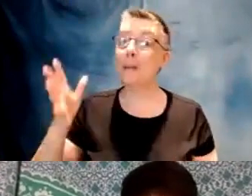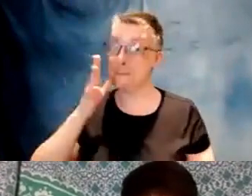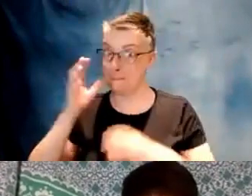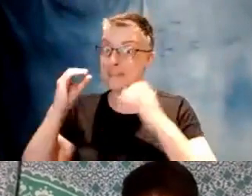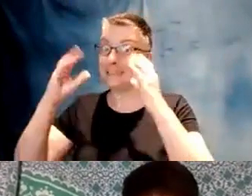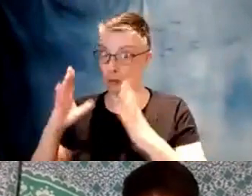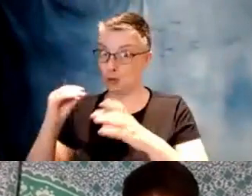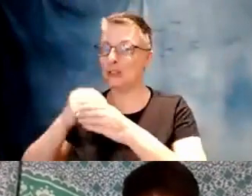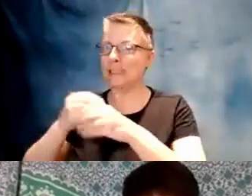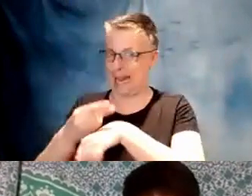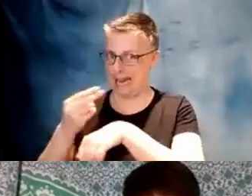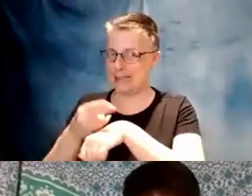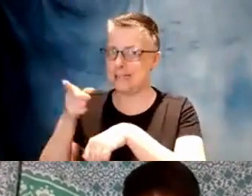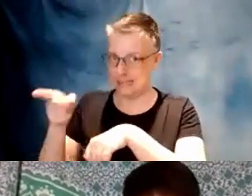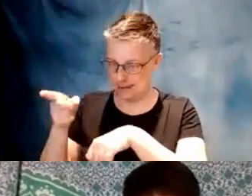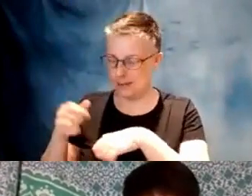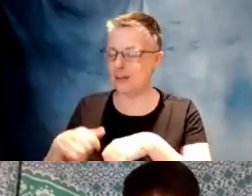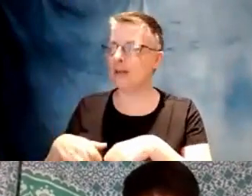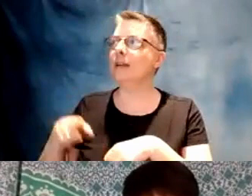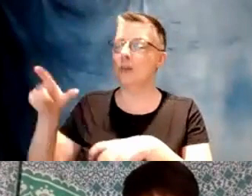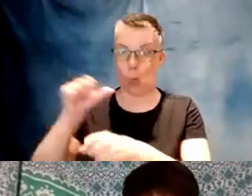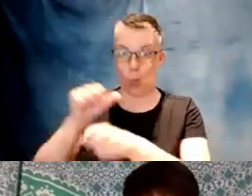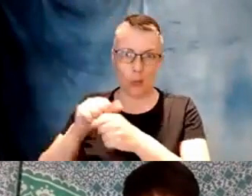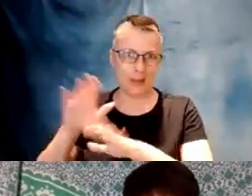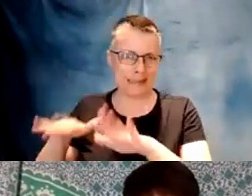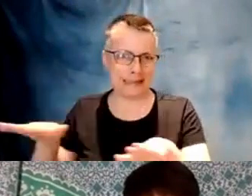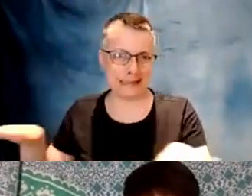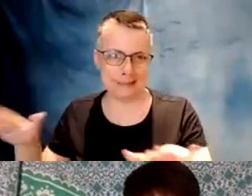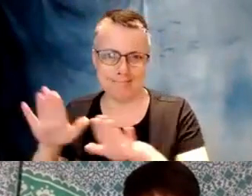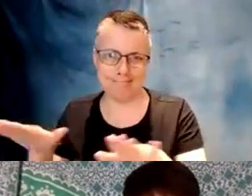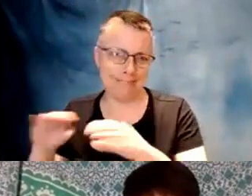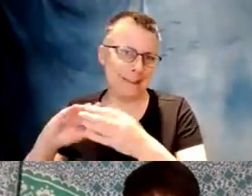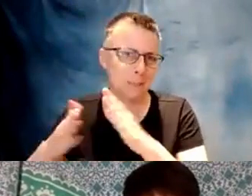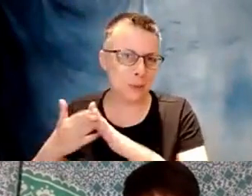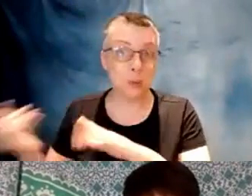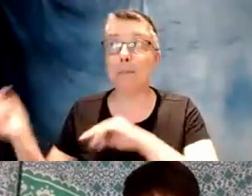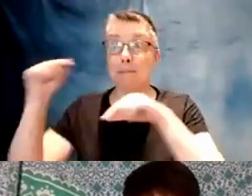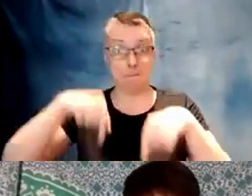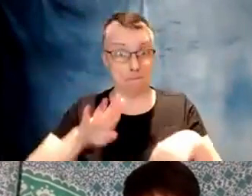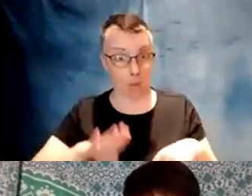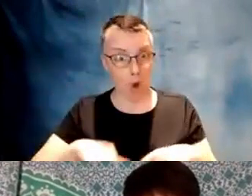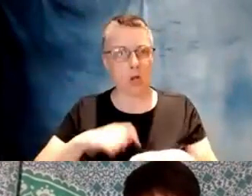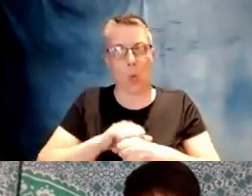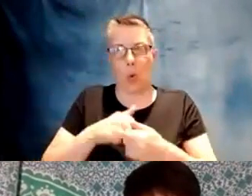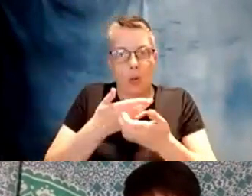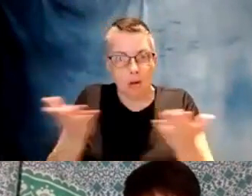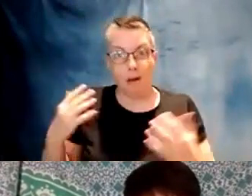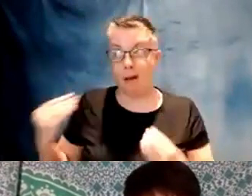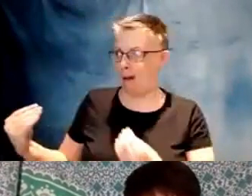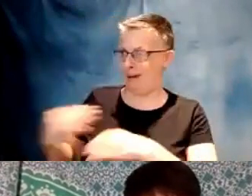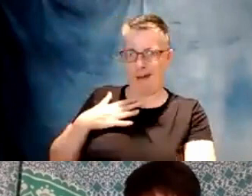Haiti. And working with little kids in the community here in Boston inspired me to be in